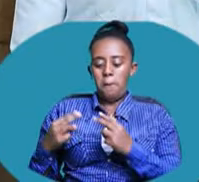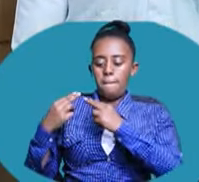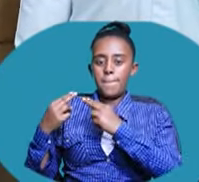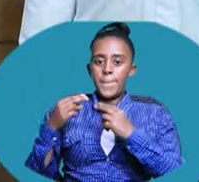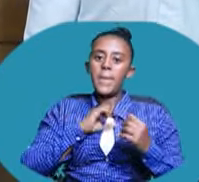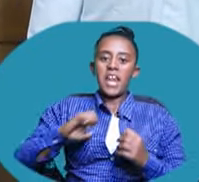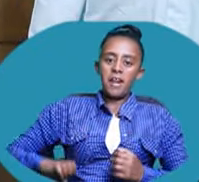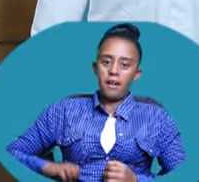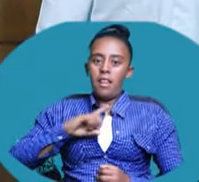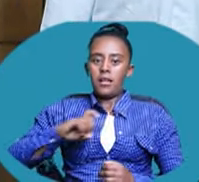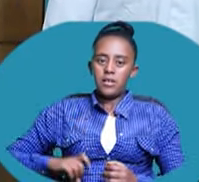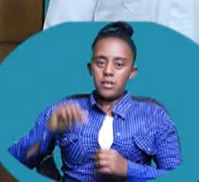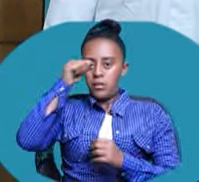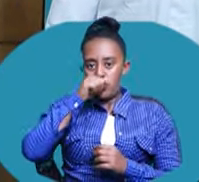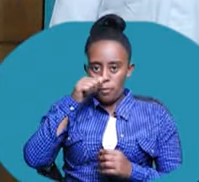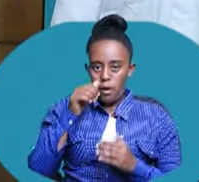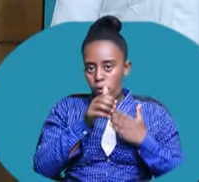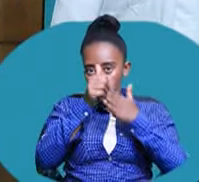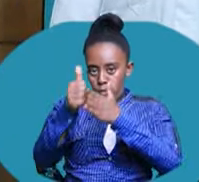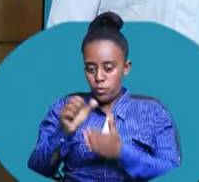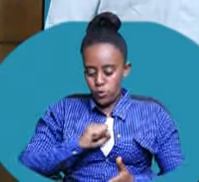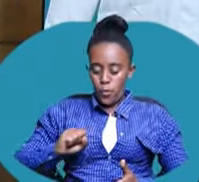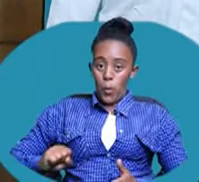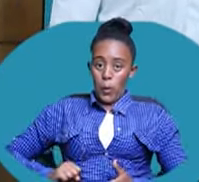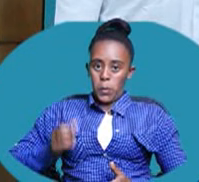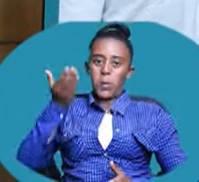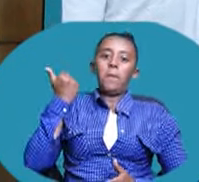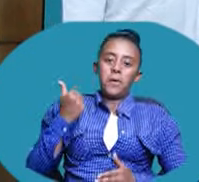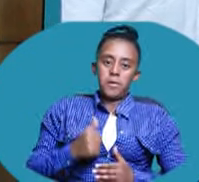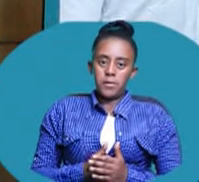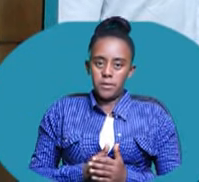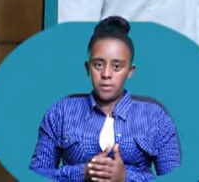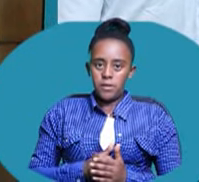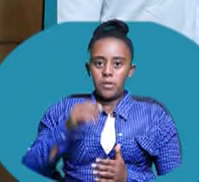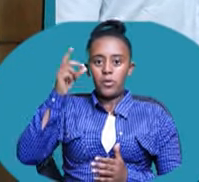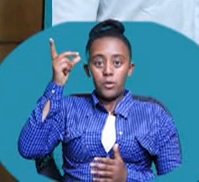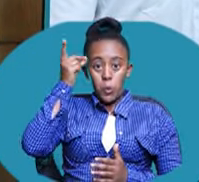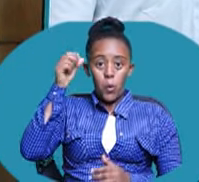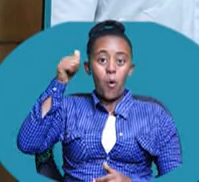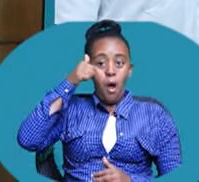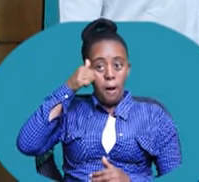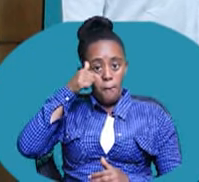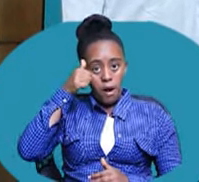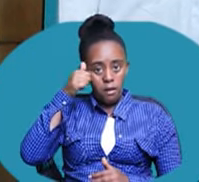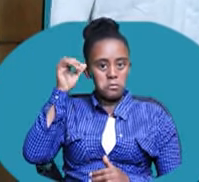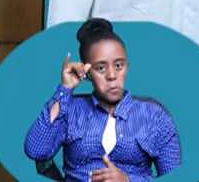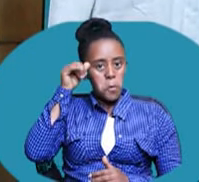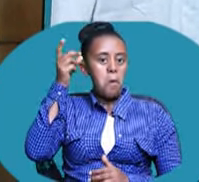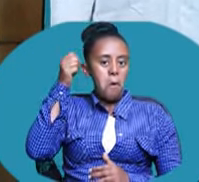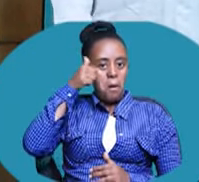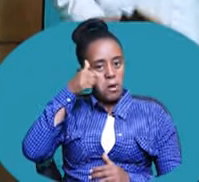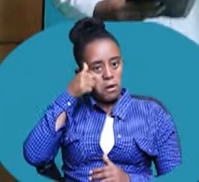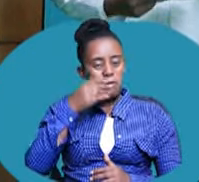Selassie, Ethiopia was ruled by Solomonic dynasty. Yekuno Amlak, he was a local Amara war